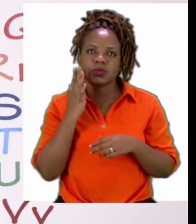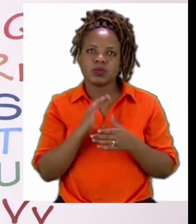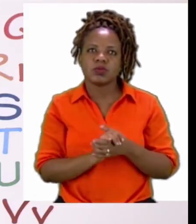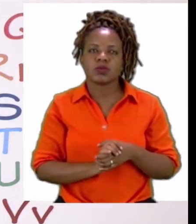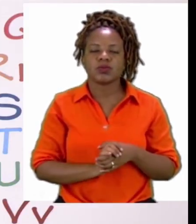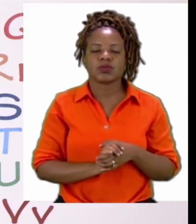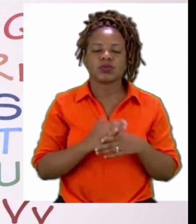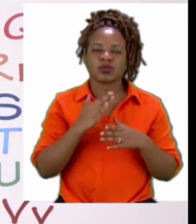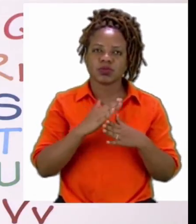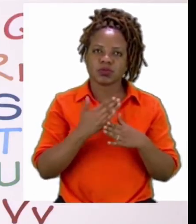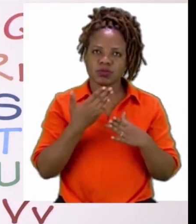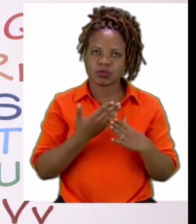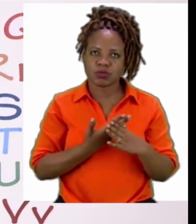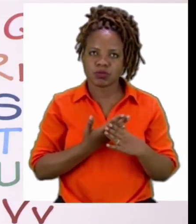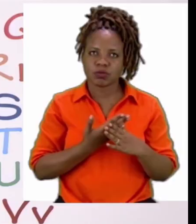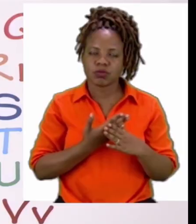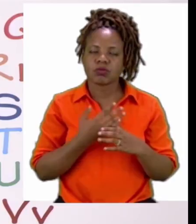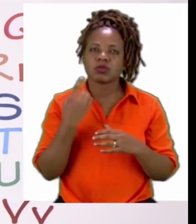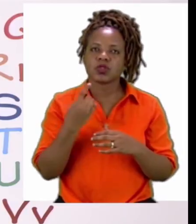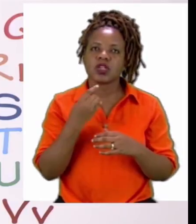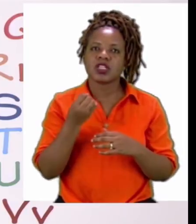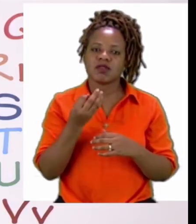a reason in the sentence.